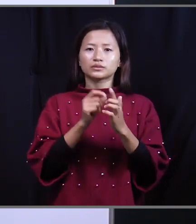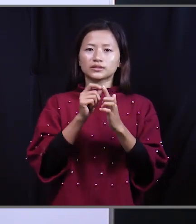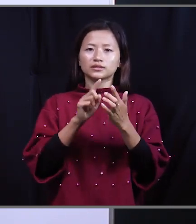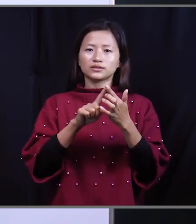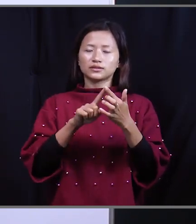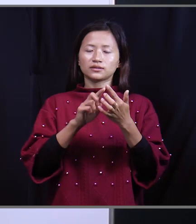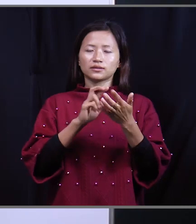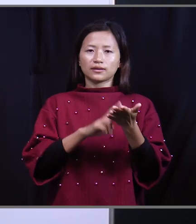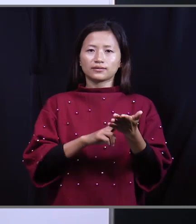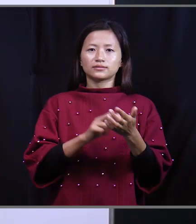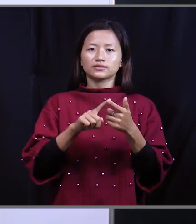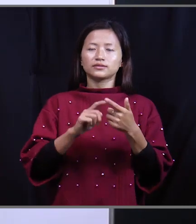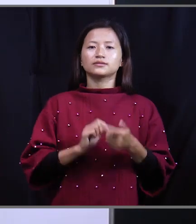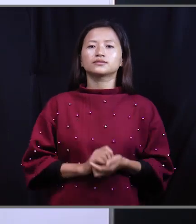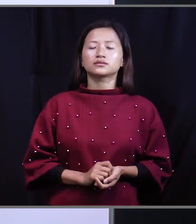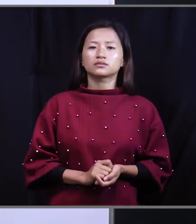L-E-P-T-O-T-E-N-E, leptotin.